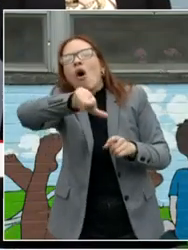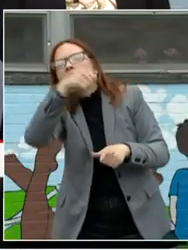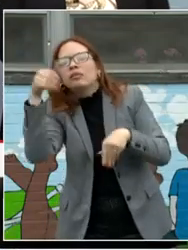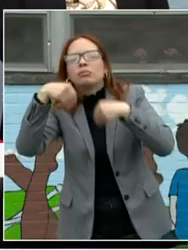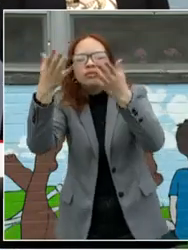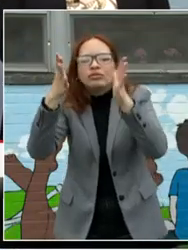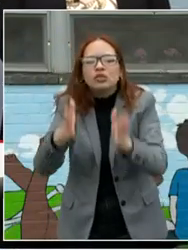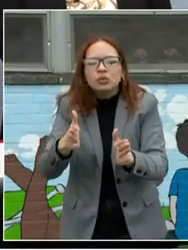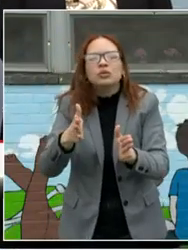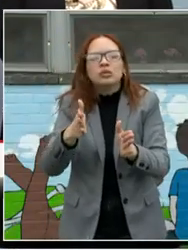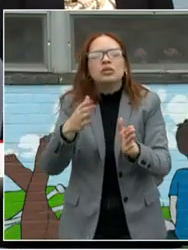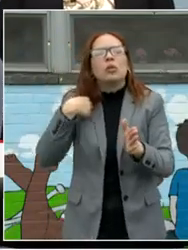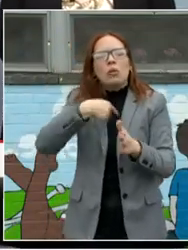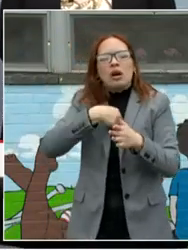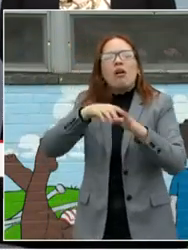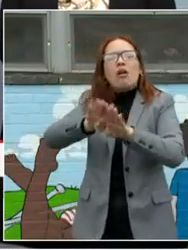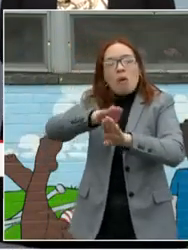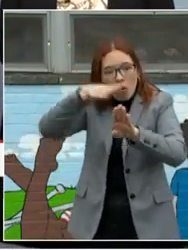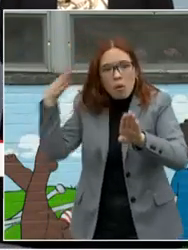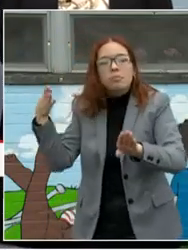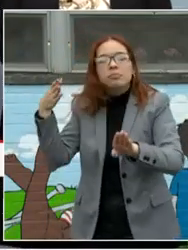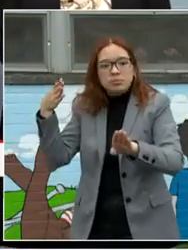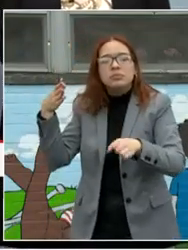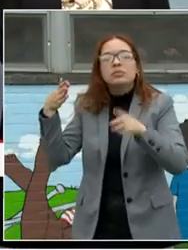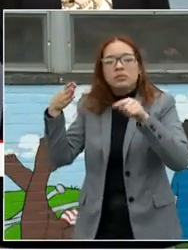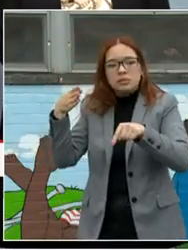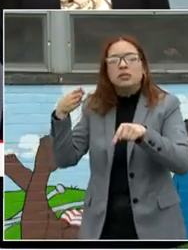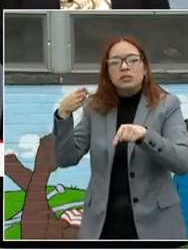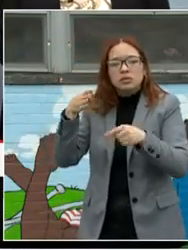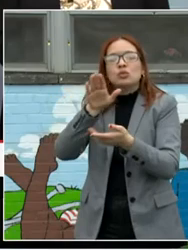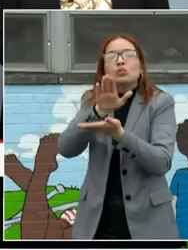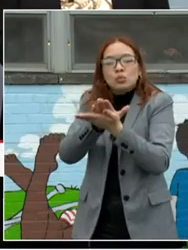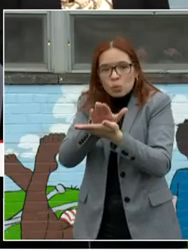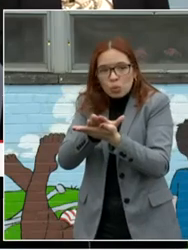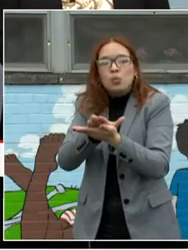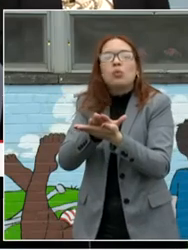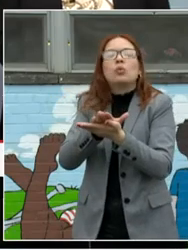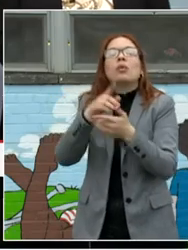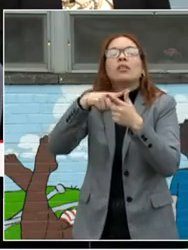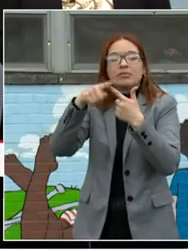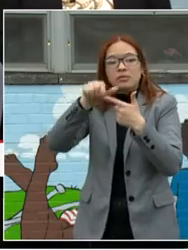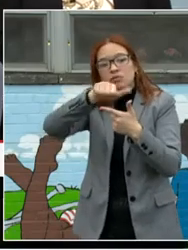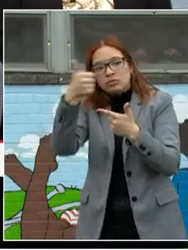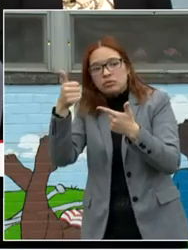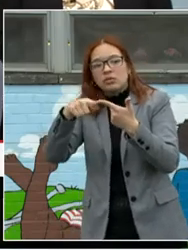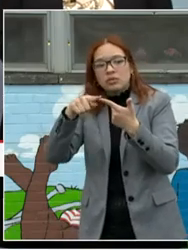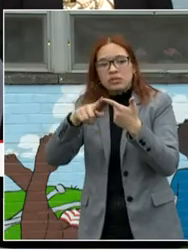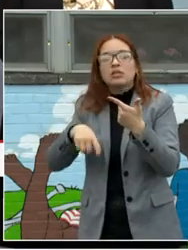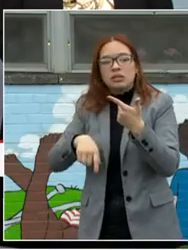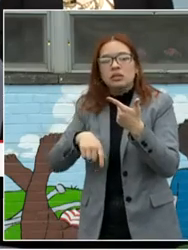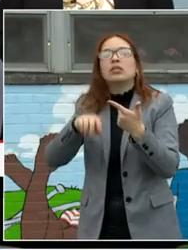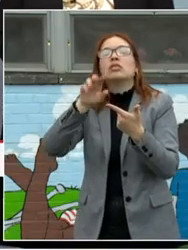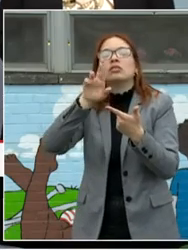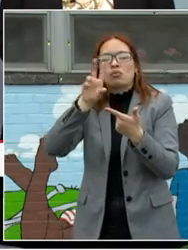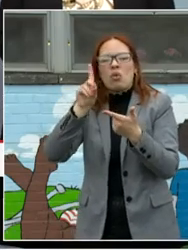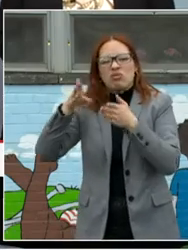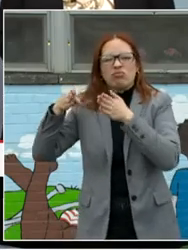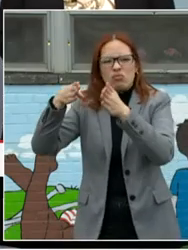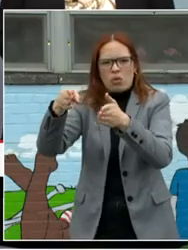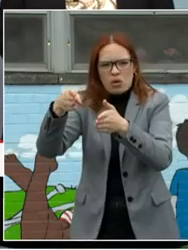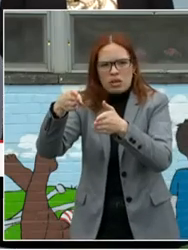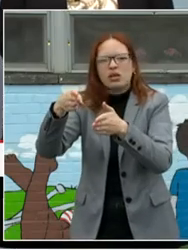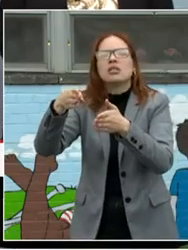and we opened the Military Road School, which will concentrate on the early grades. We also have a child care tax